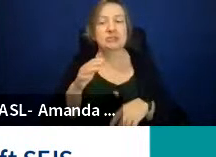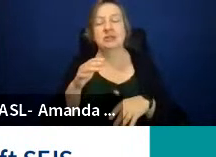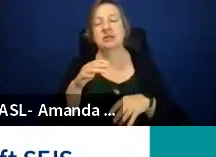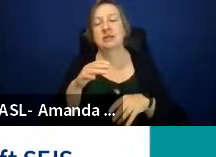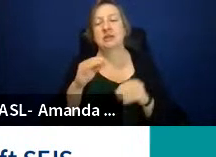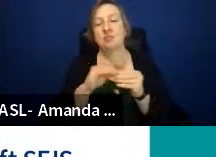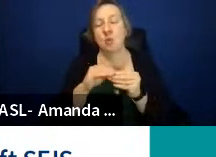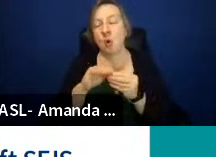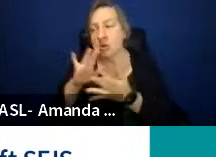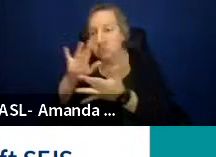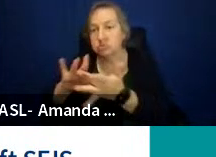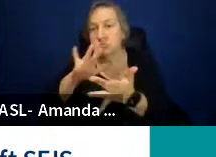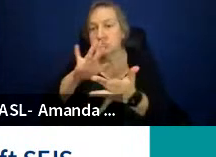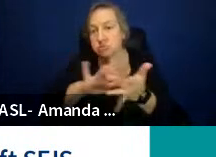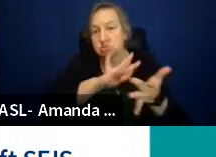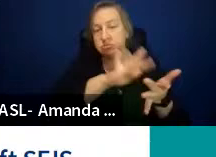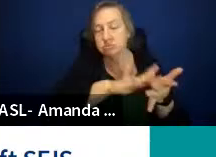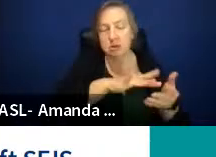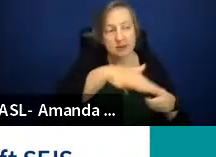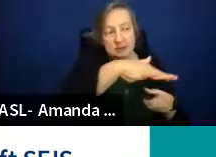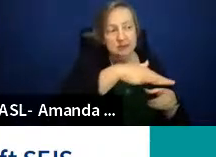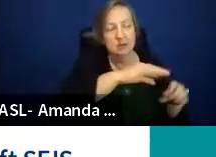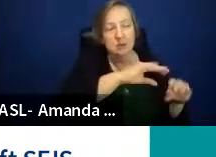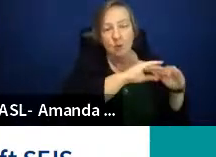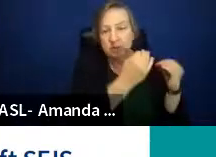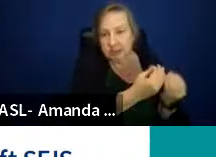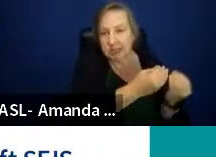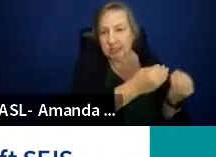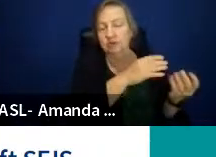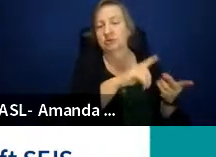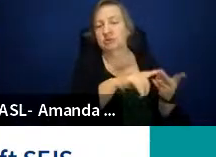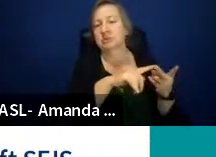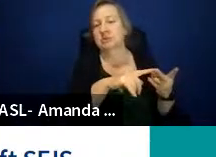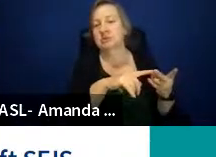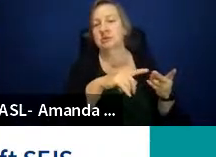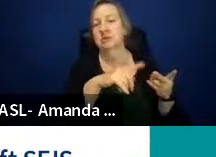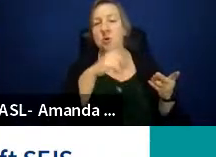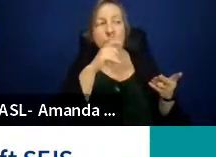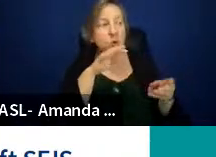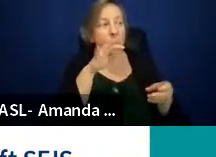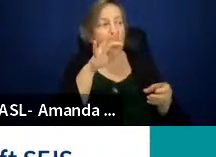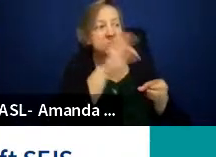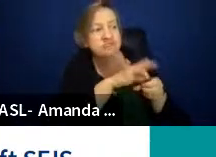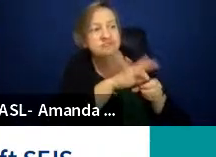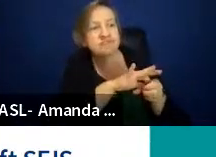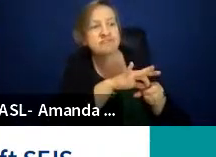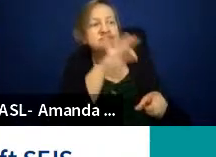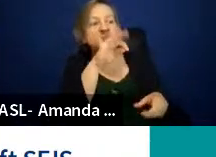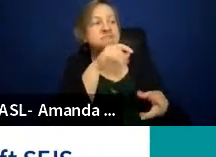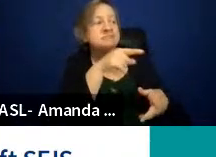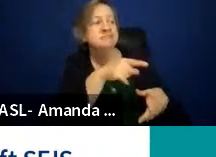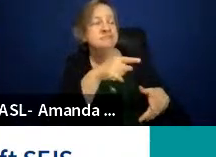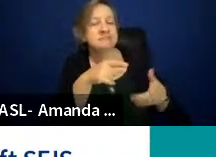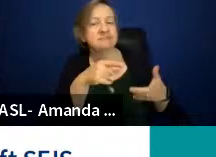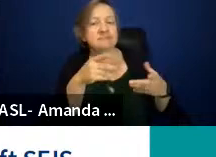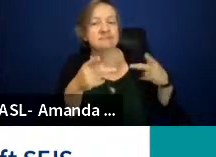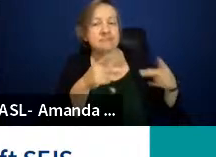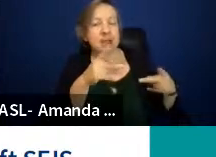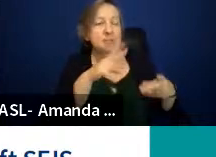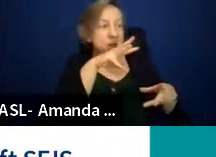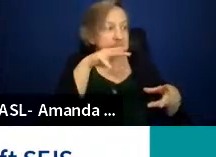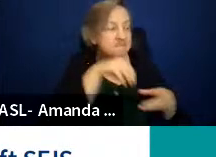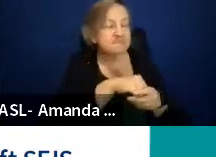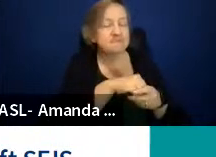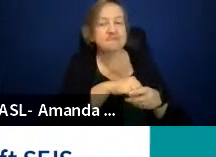local organizations, elected officials to really, this is a regional project.